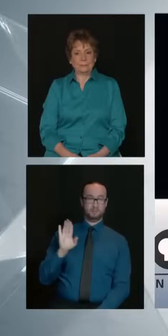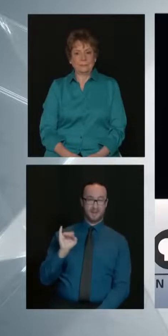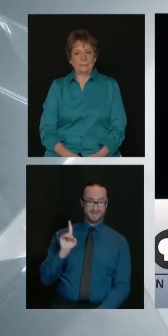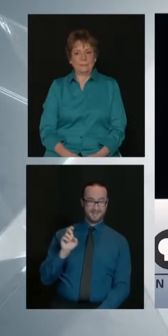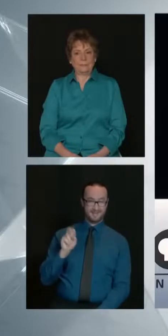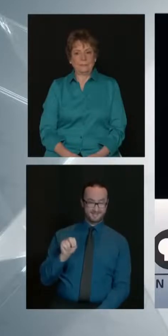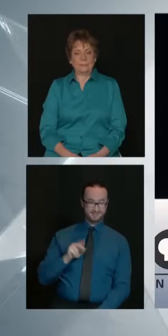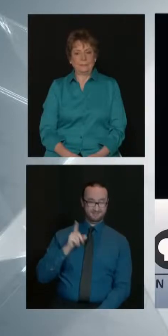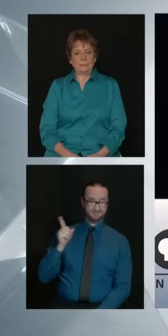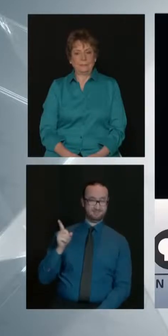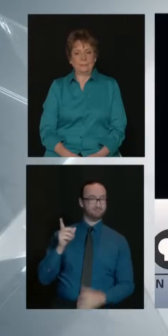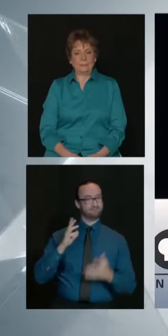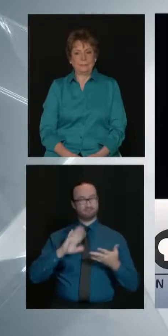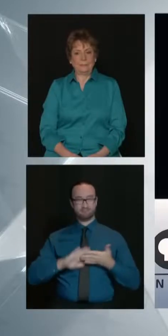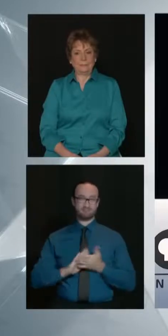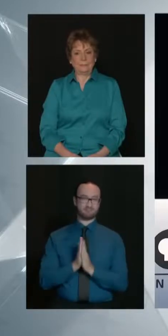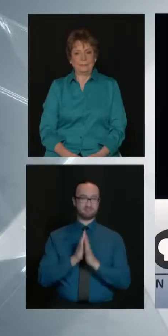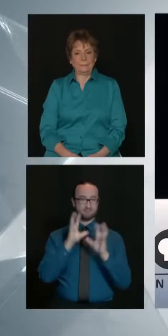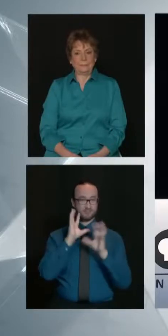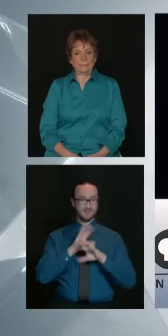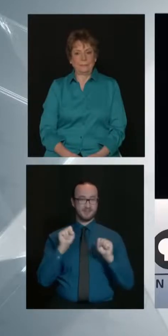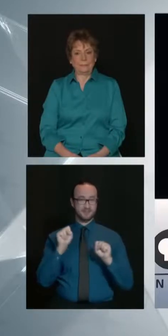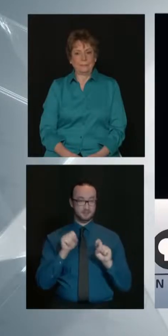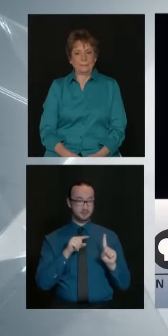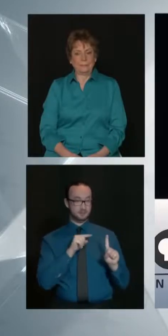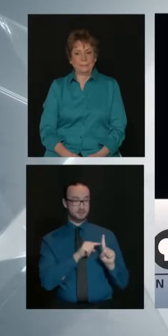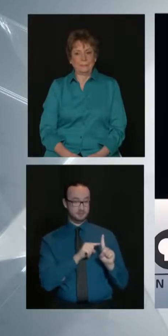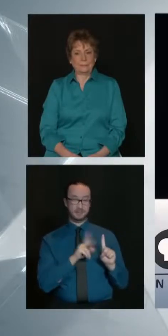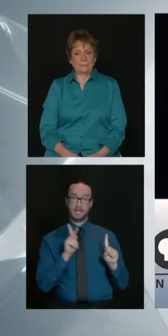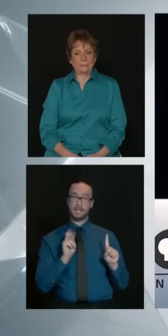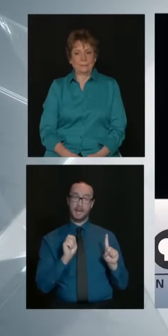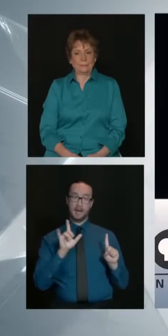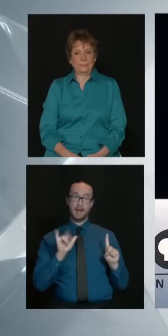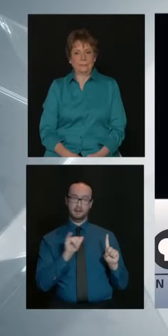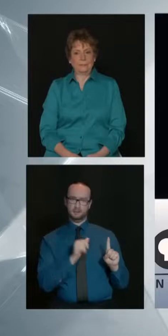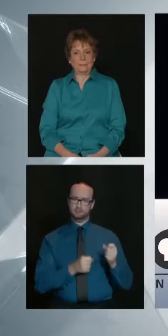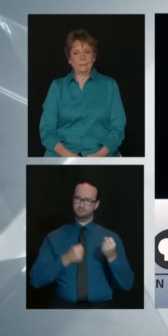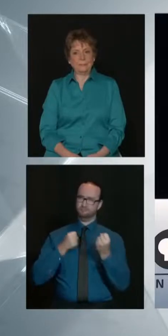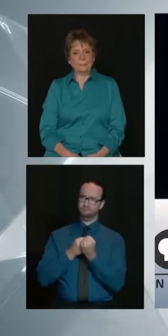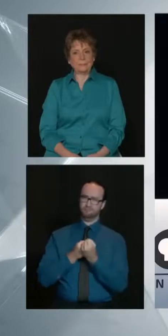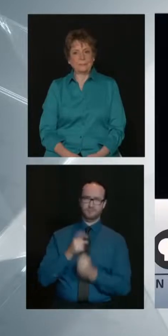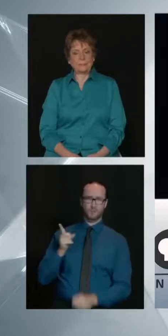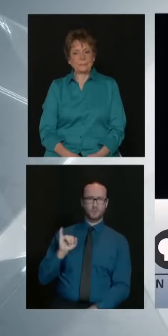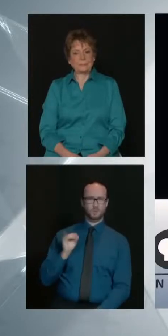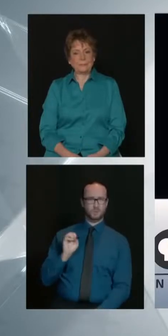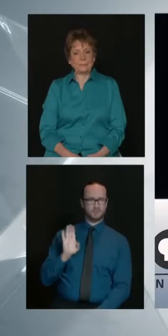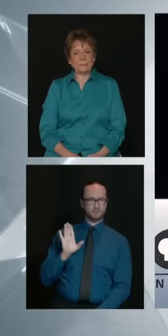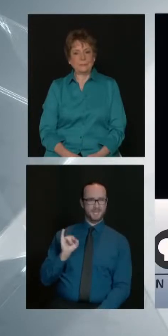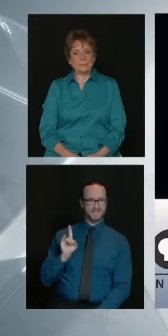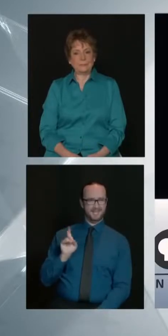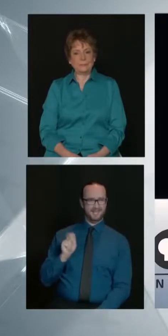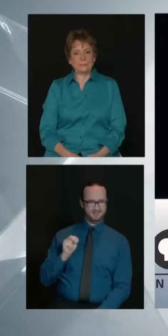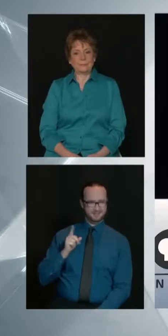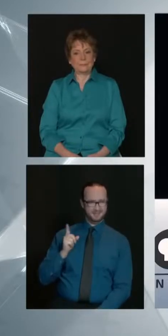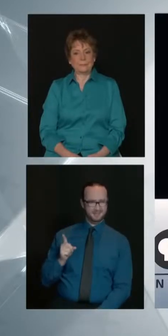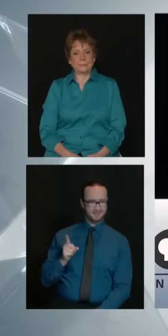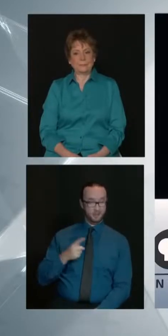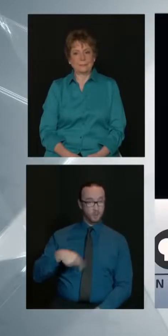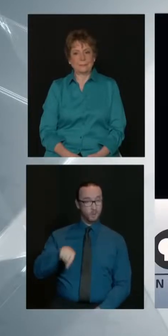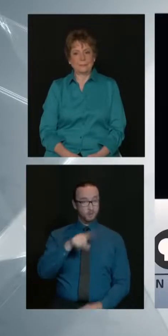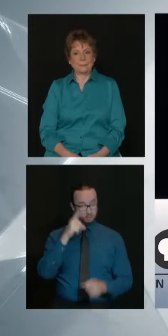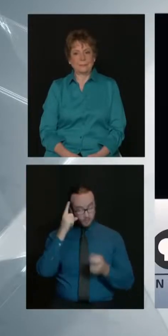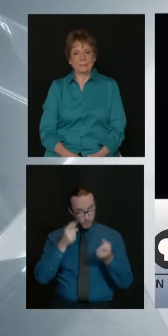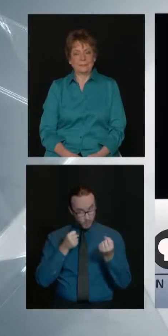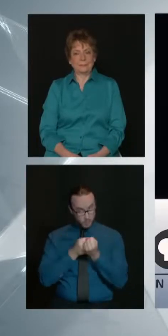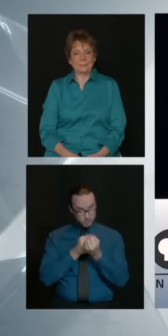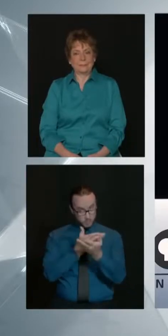every single time. Without thinking twice, without thinking of Arizona. And you know, it's not what he said he'd do. 2 years ago,